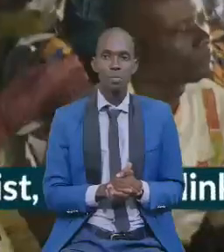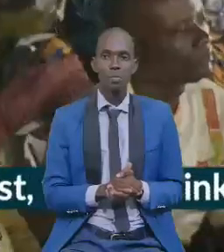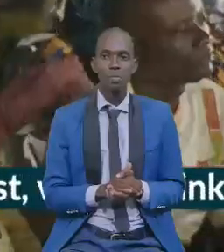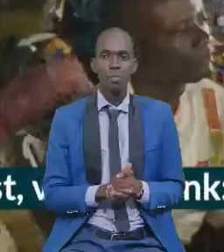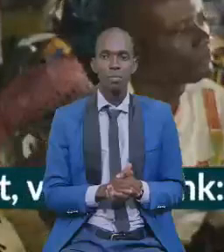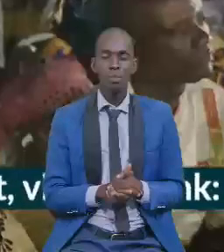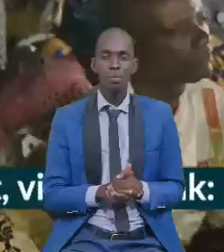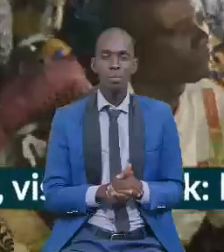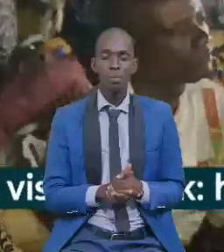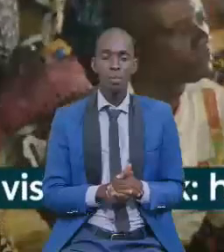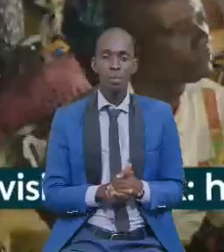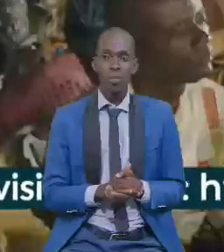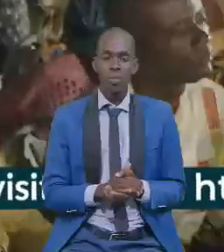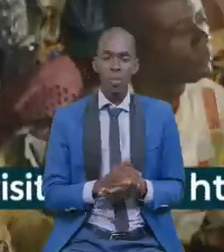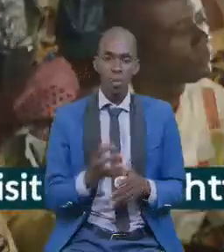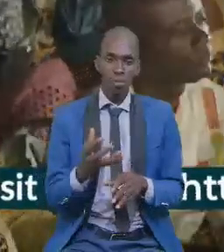Names,